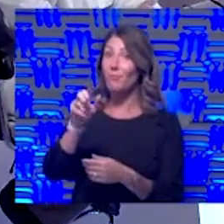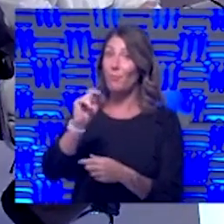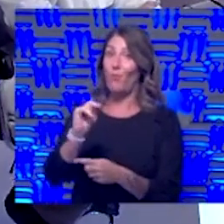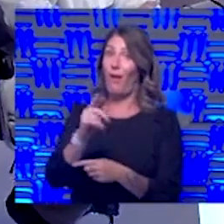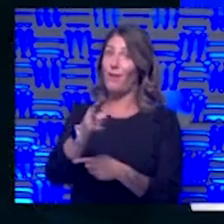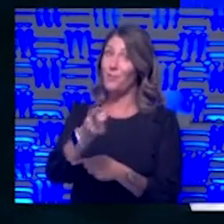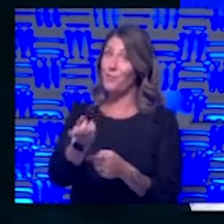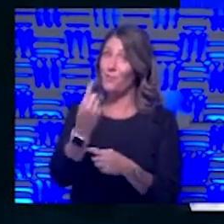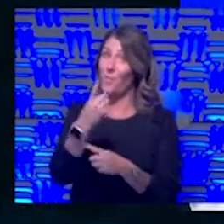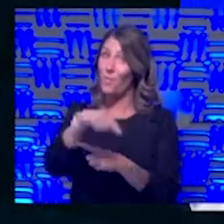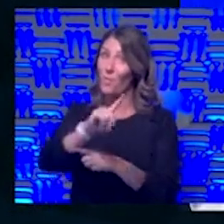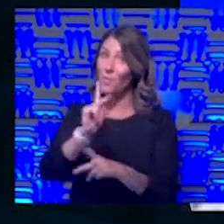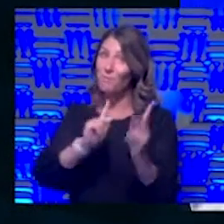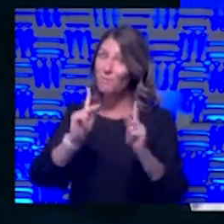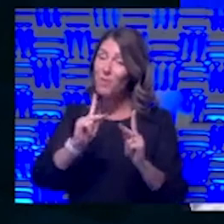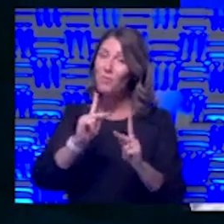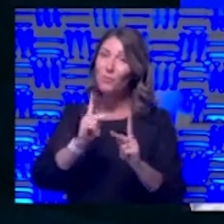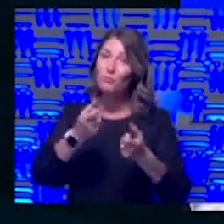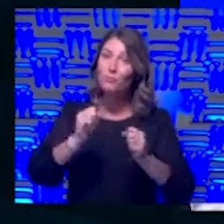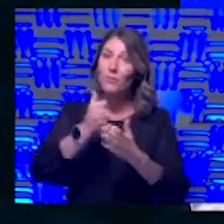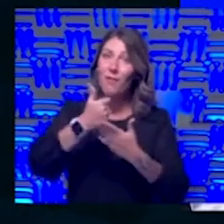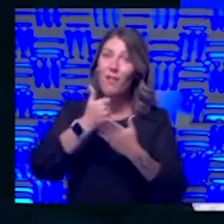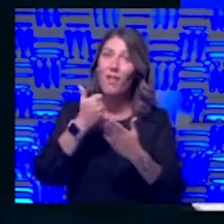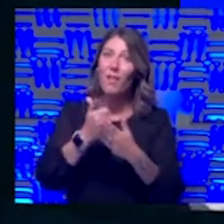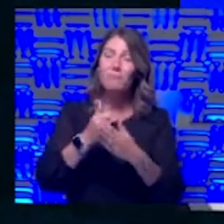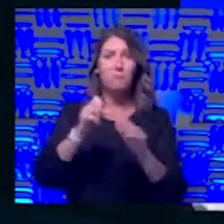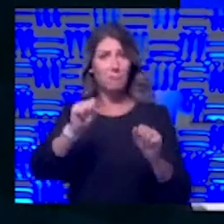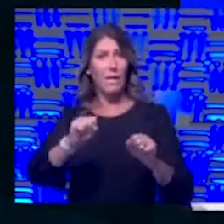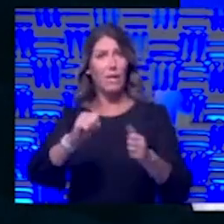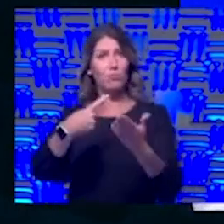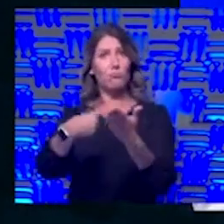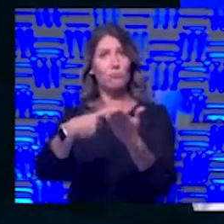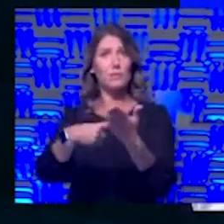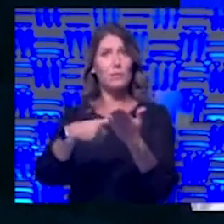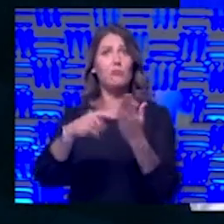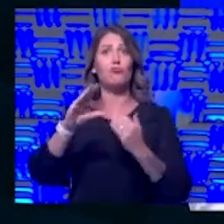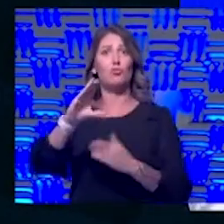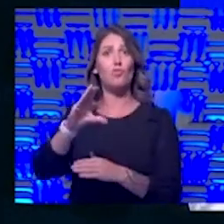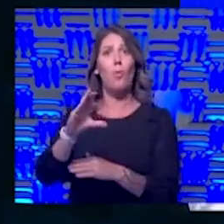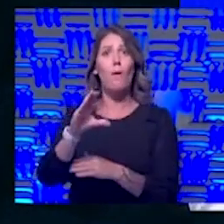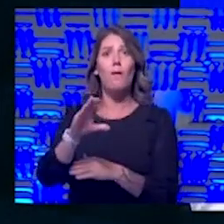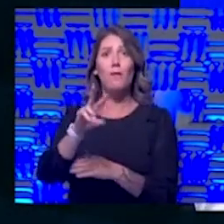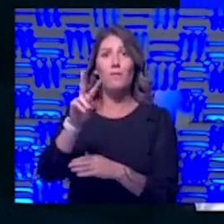bit about the Veterans Community Project and your history with the military.